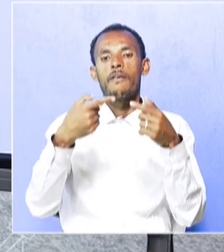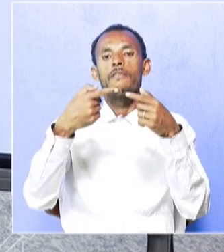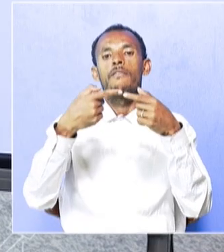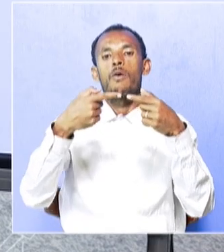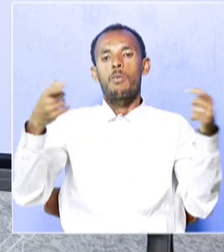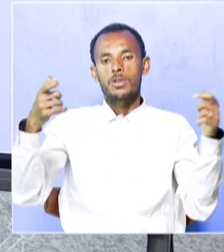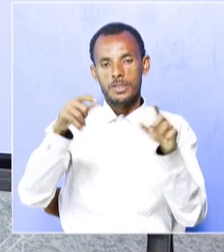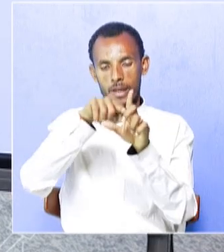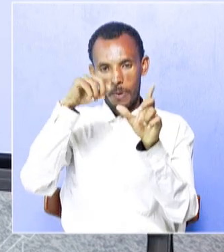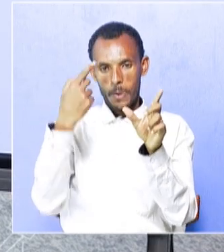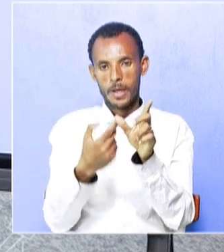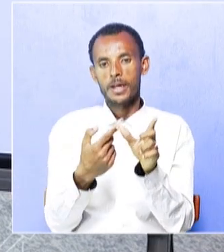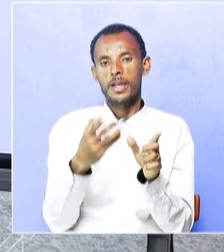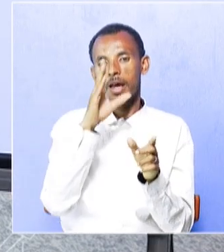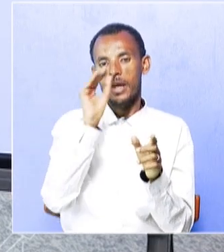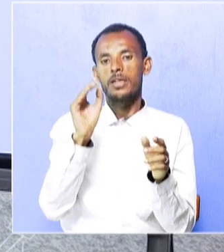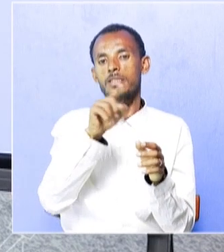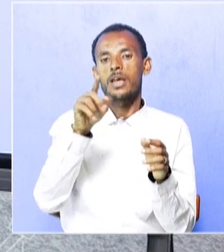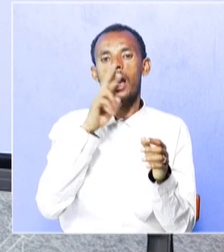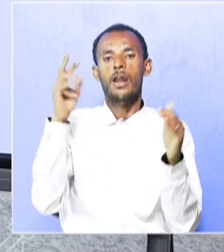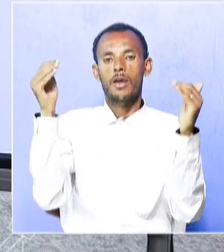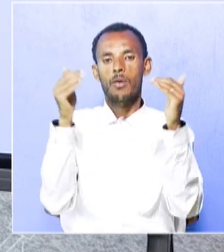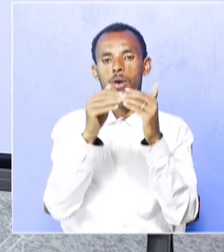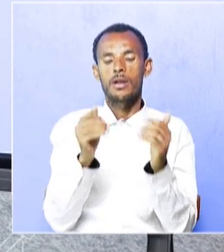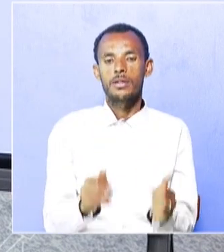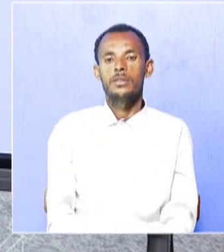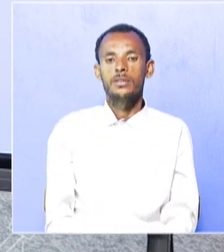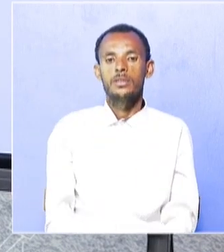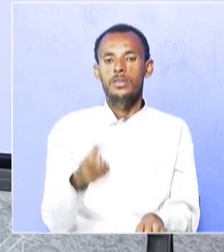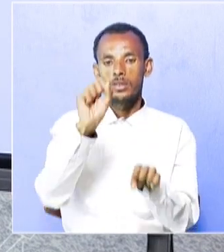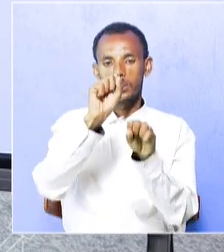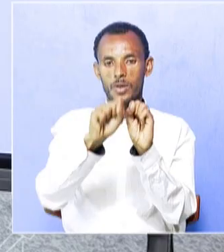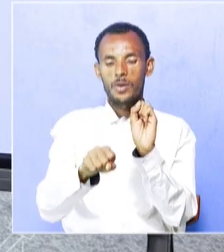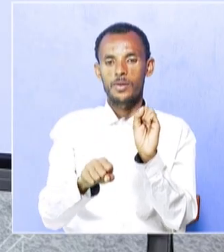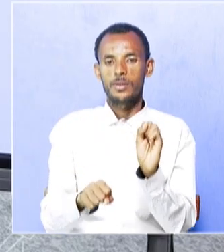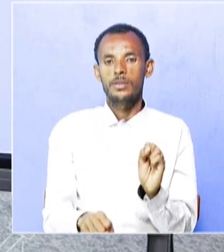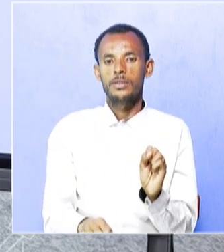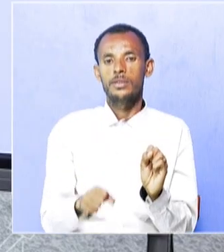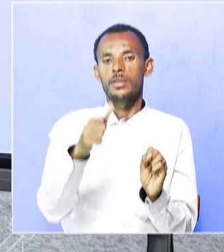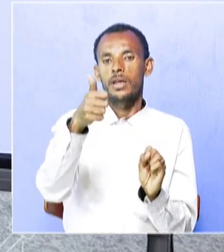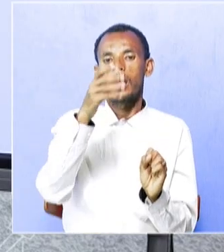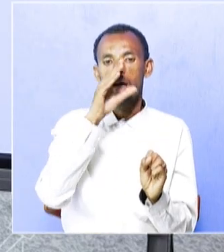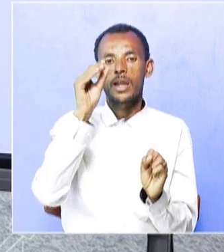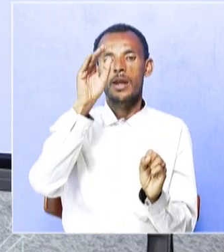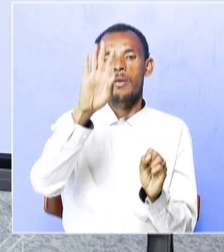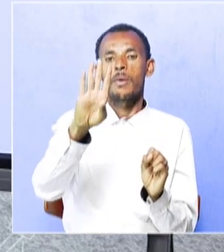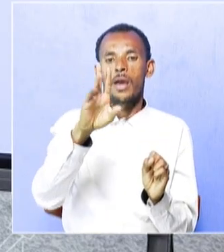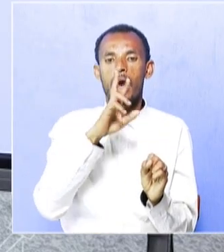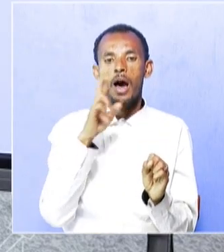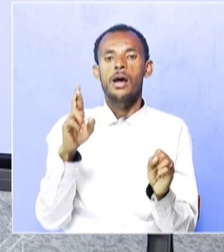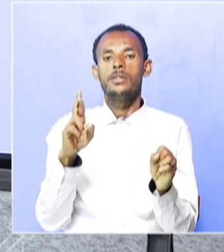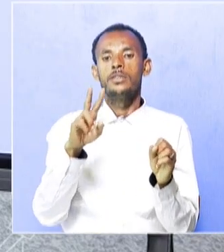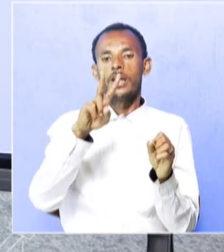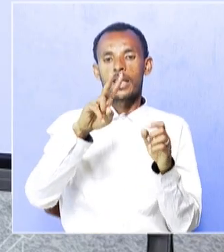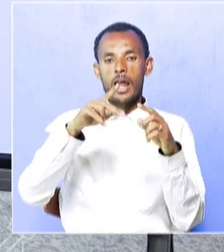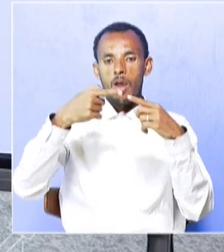vertically opposite angles, and they are congruent, right? So A and B are